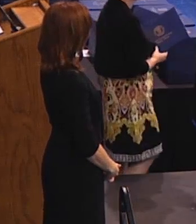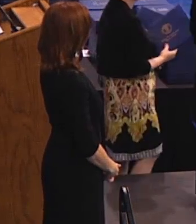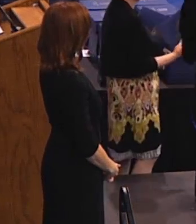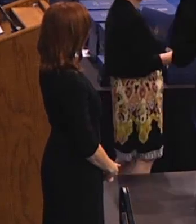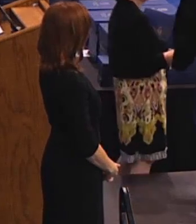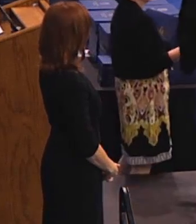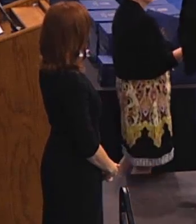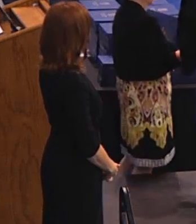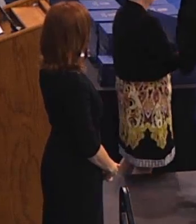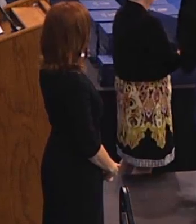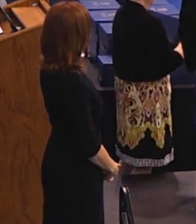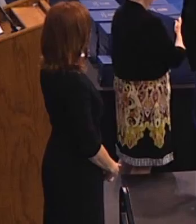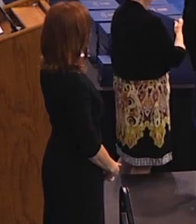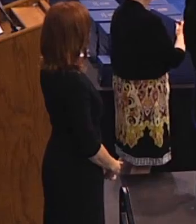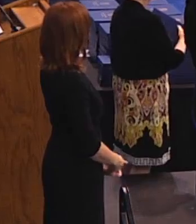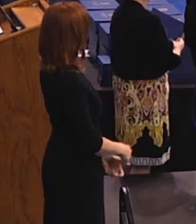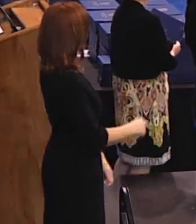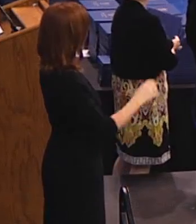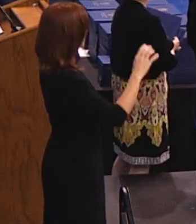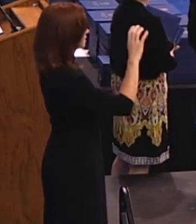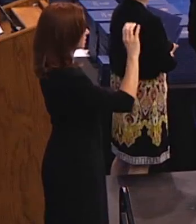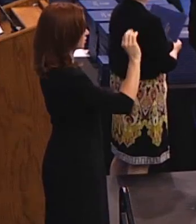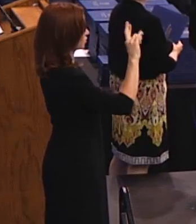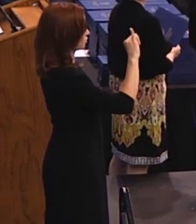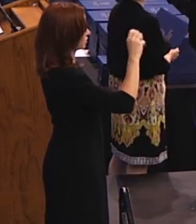Carisha Lachey Bolden, General Studies.